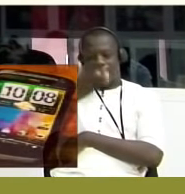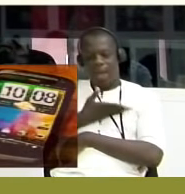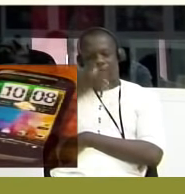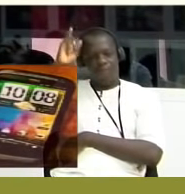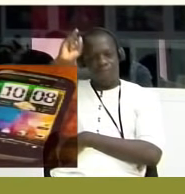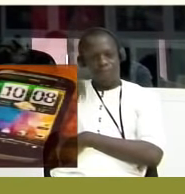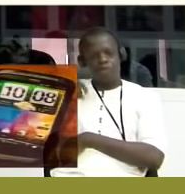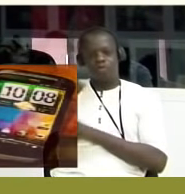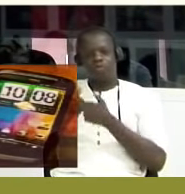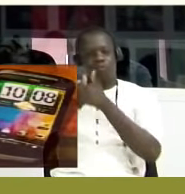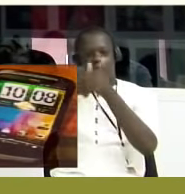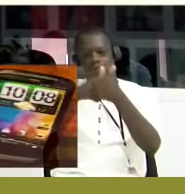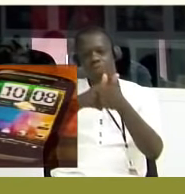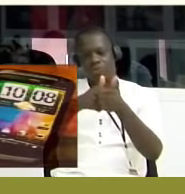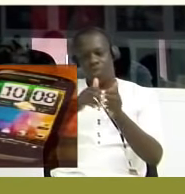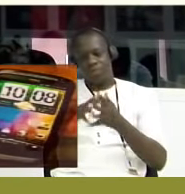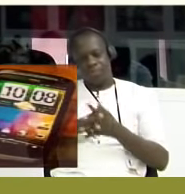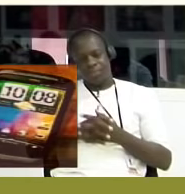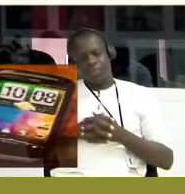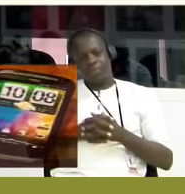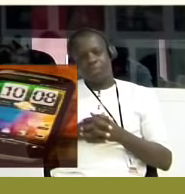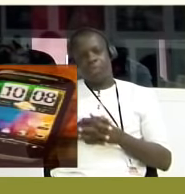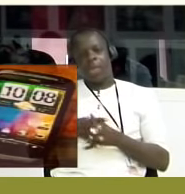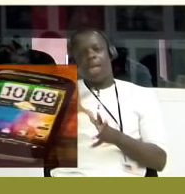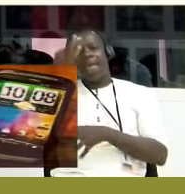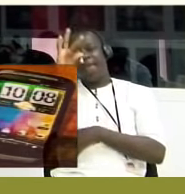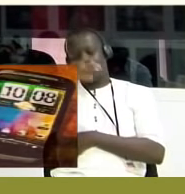But if they want to demonstrate, it's their right.